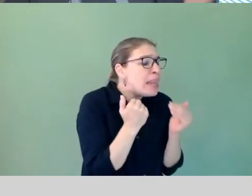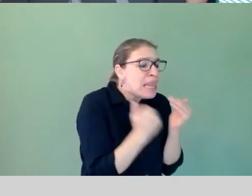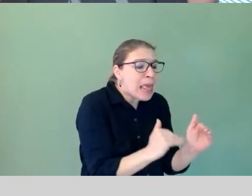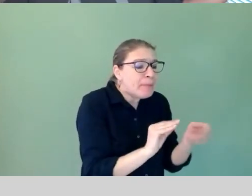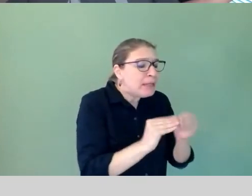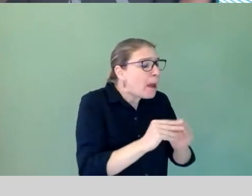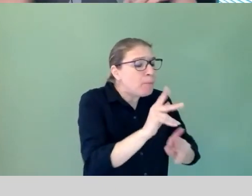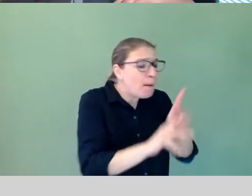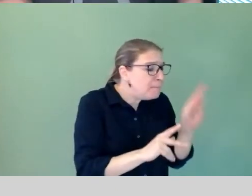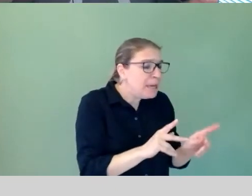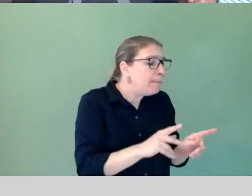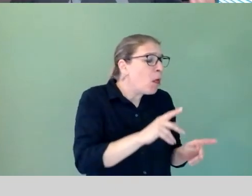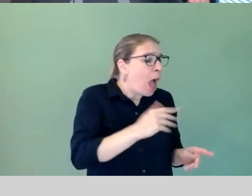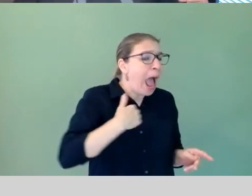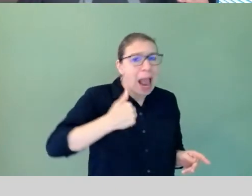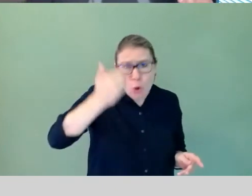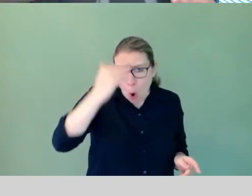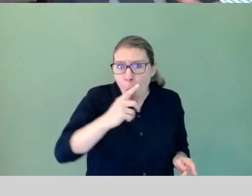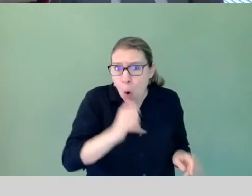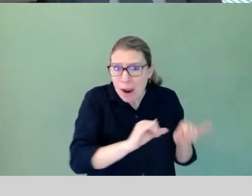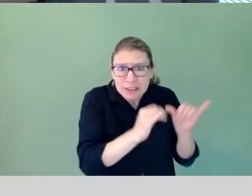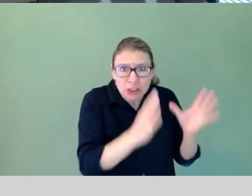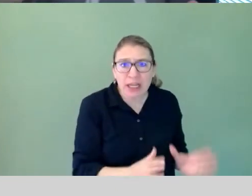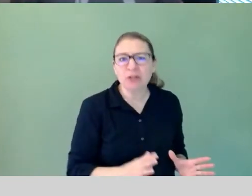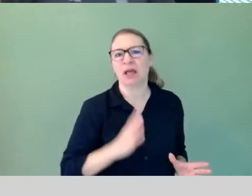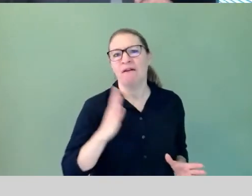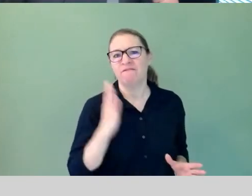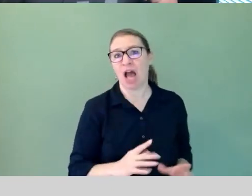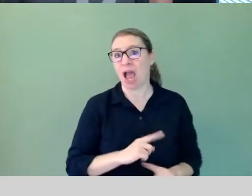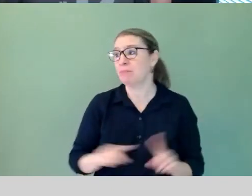worldwide audience or a global audience, I would limit it as much as possible.